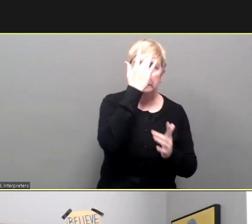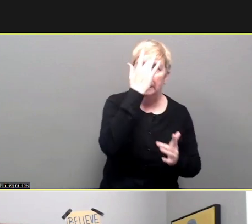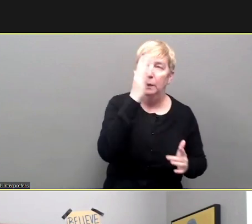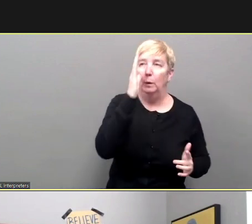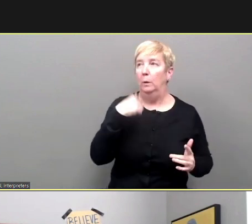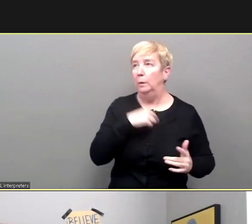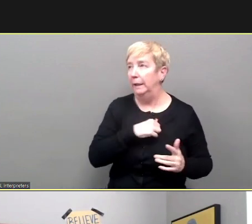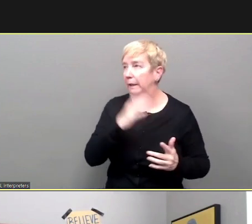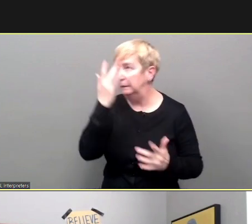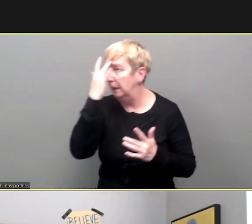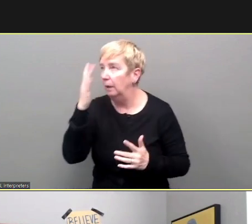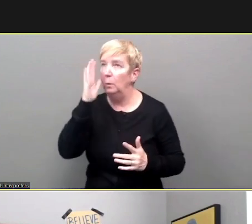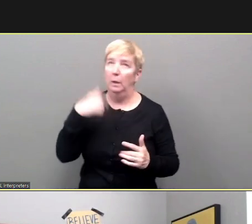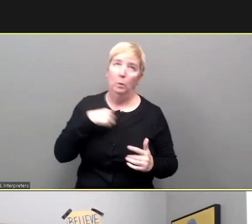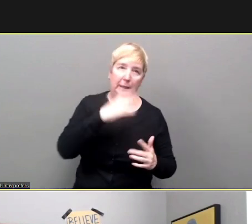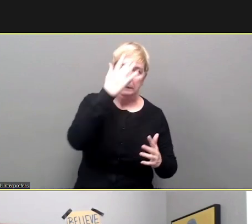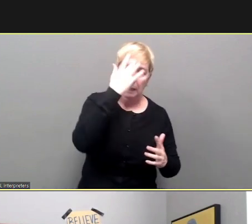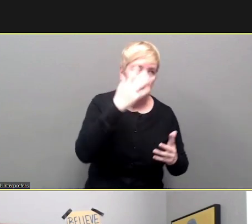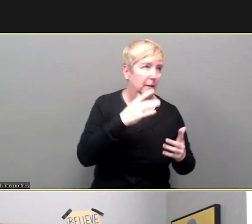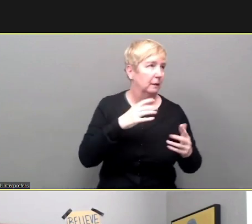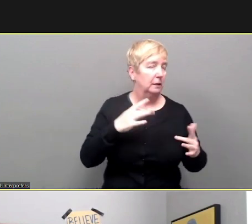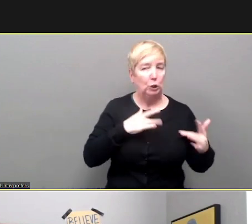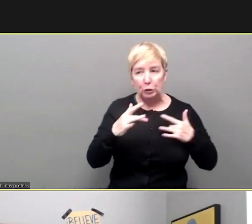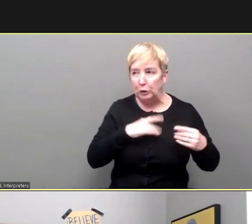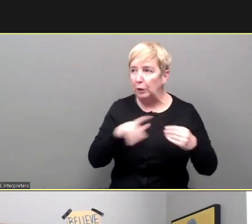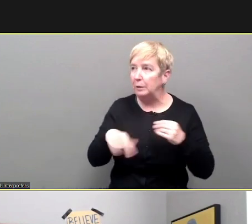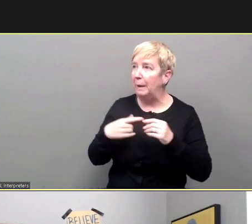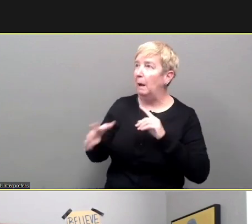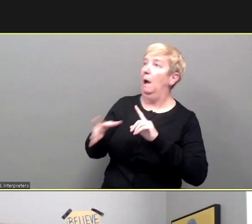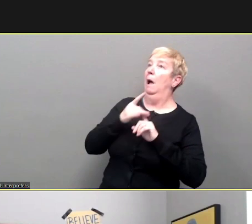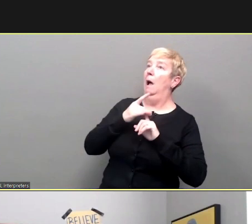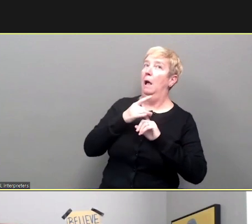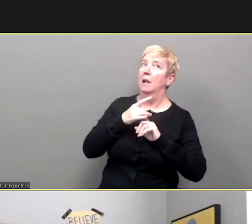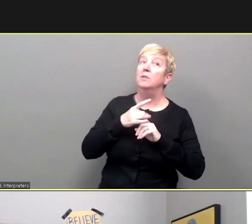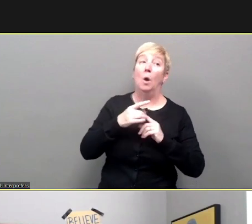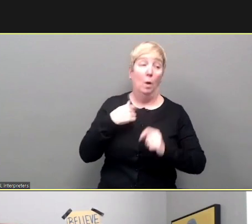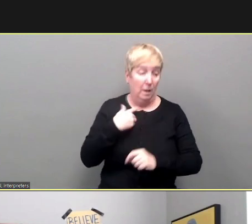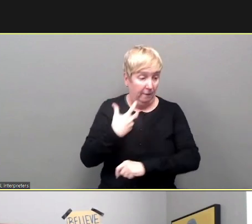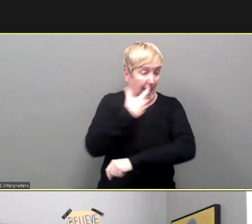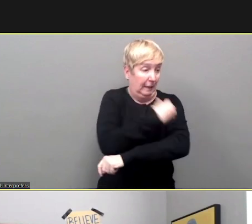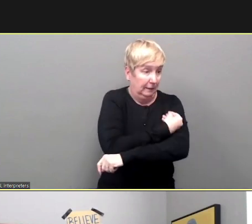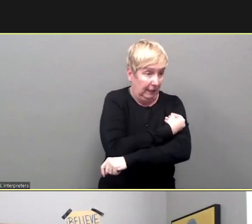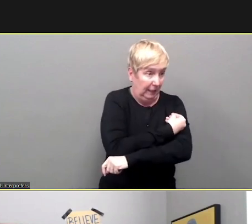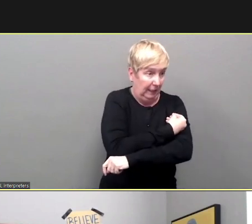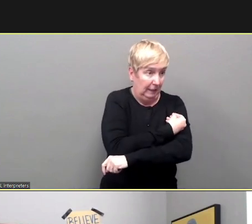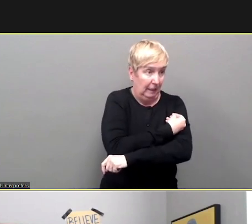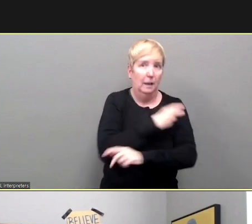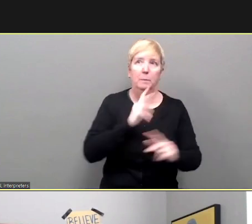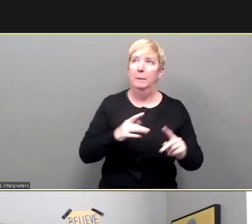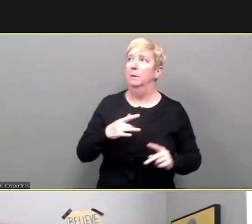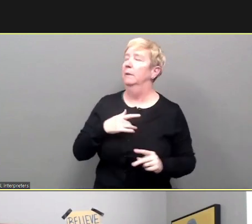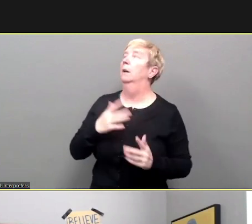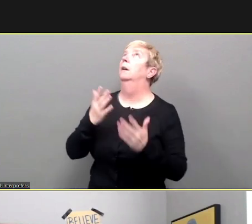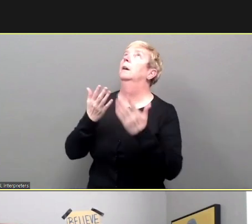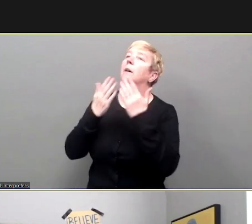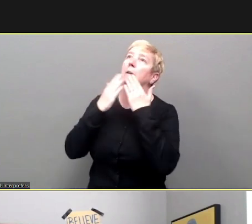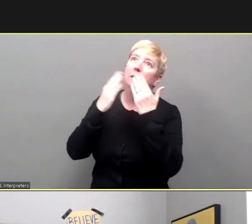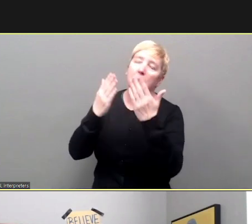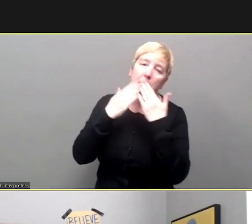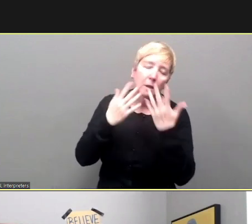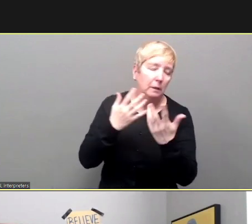it anywhere just nearby, you know, to have the vaccine has been such a godsend and just such an